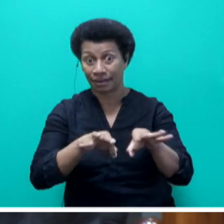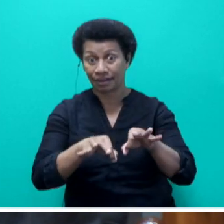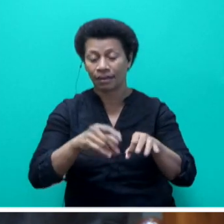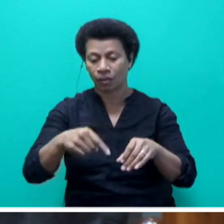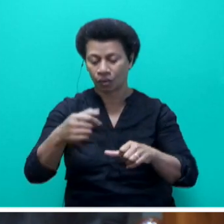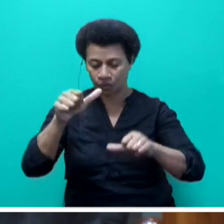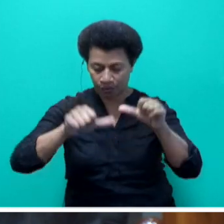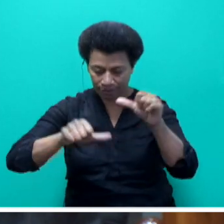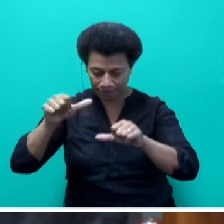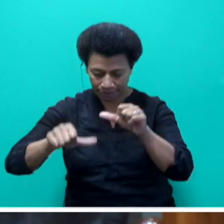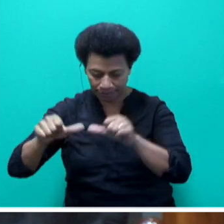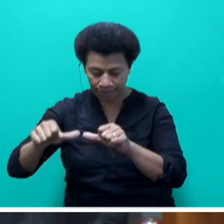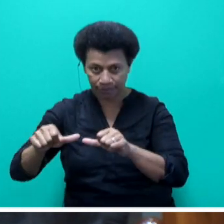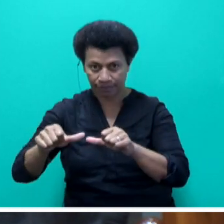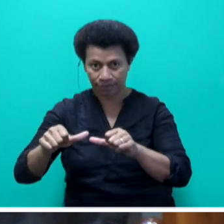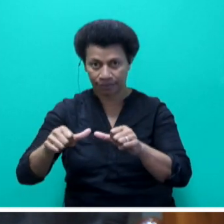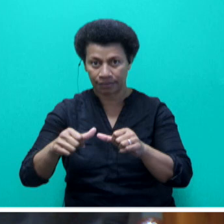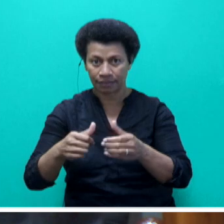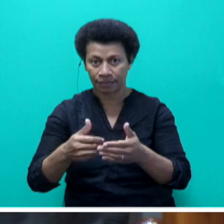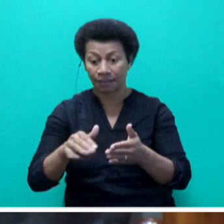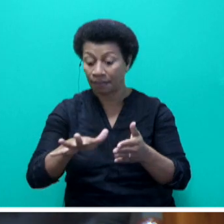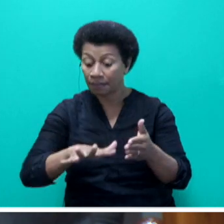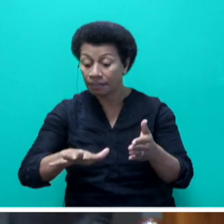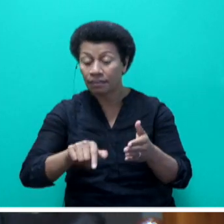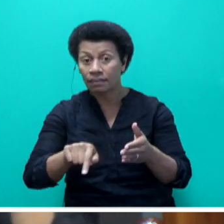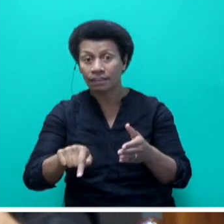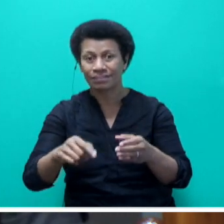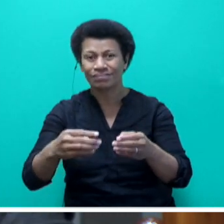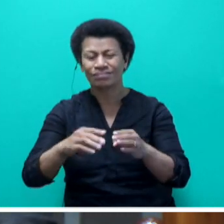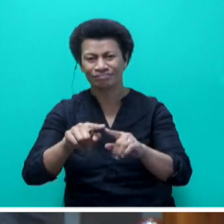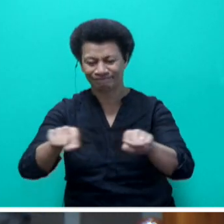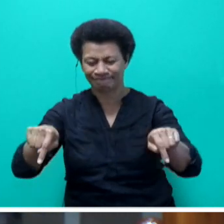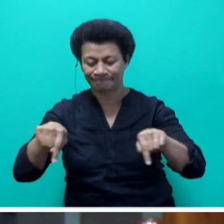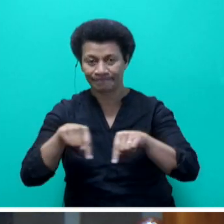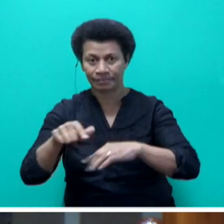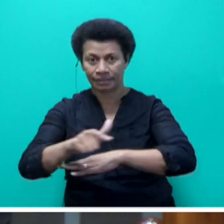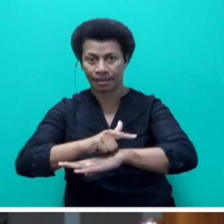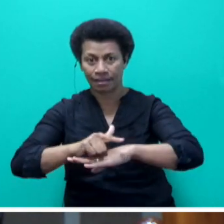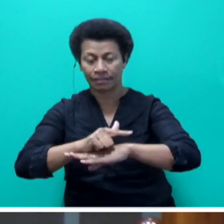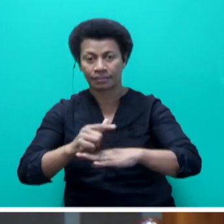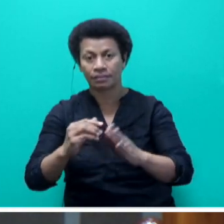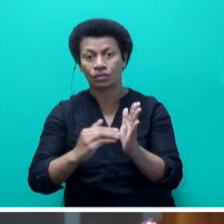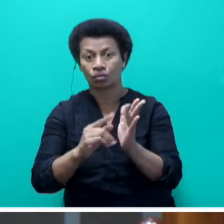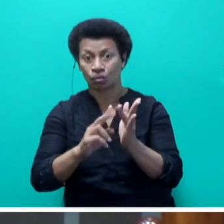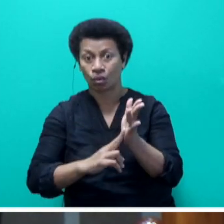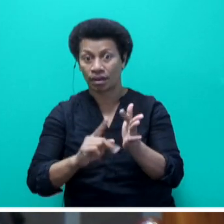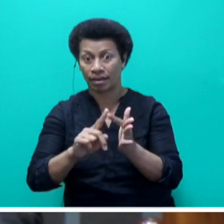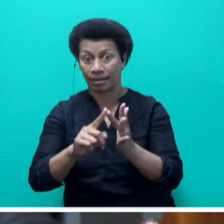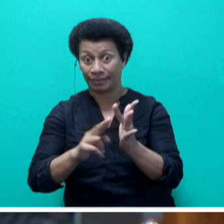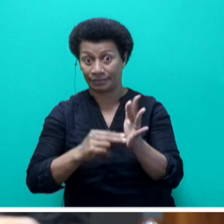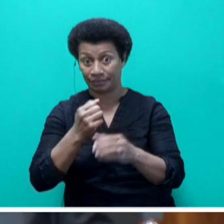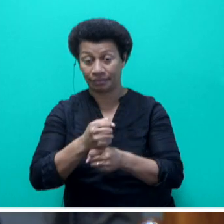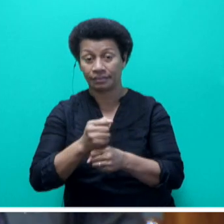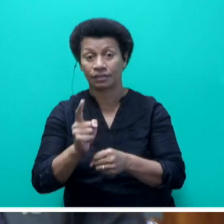these areas, Honourable Speaker, sir, with respect to block rezoning, to change their use in an effort to not only save time and save